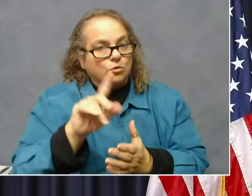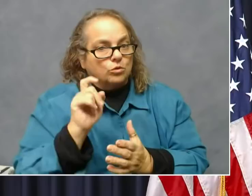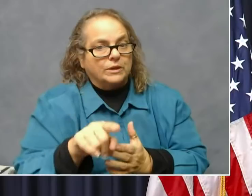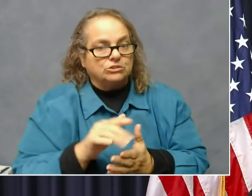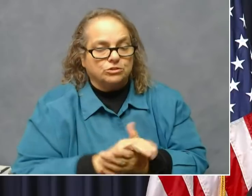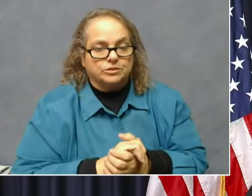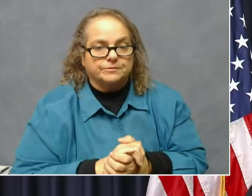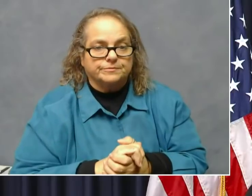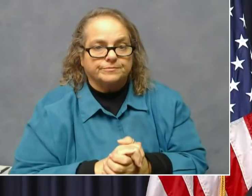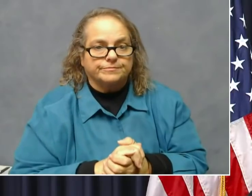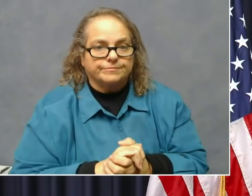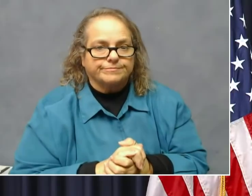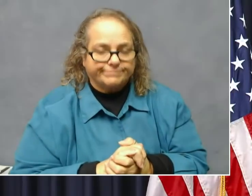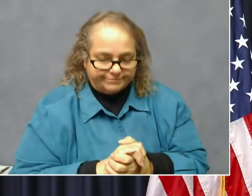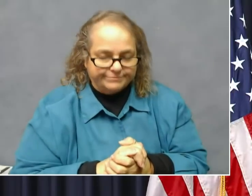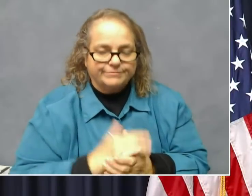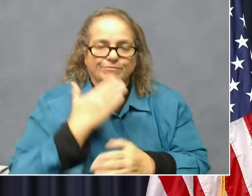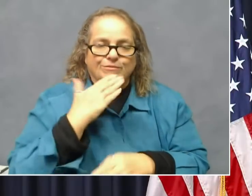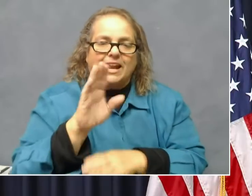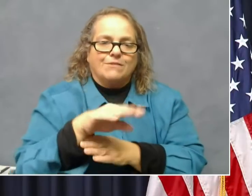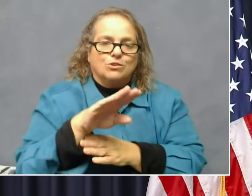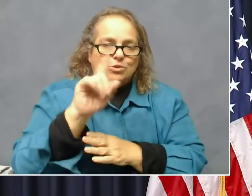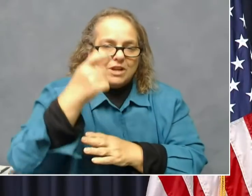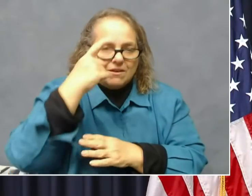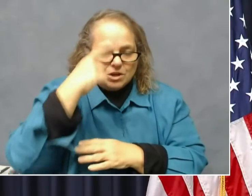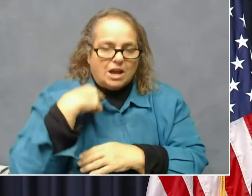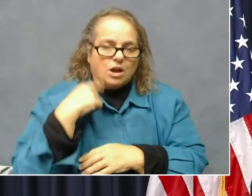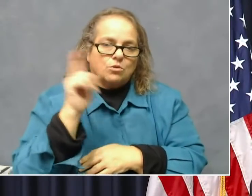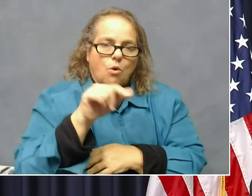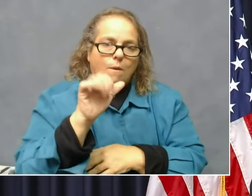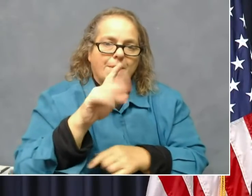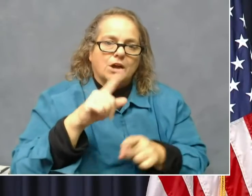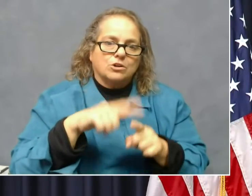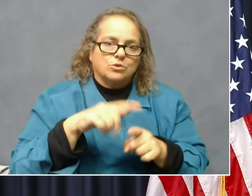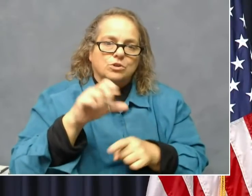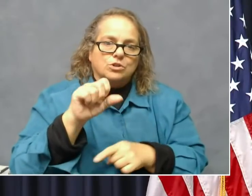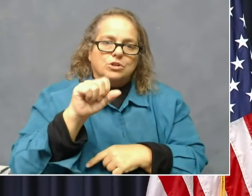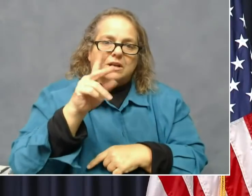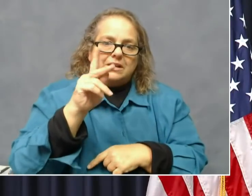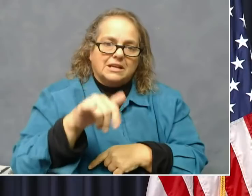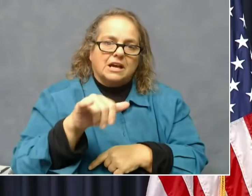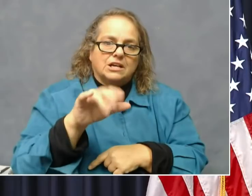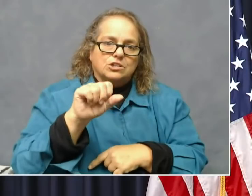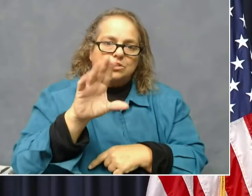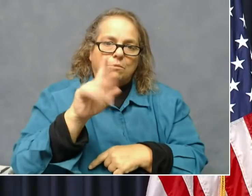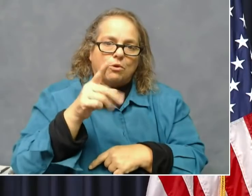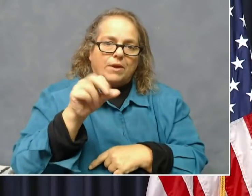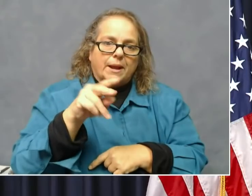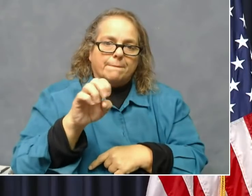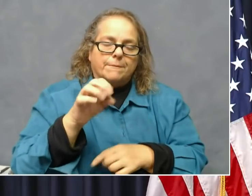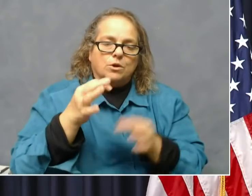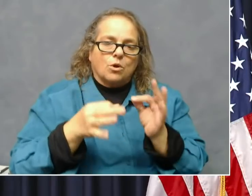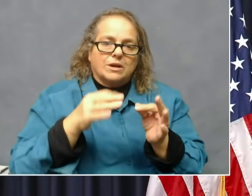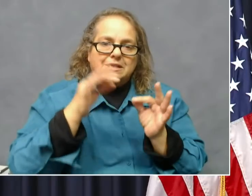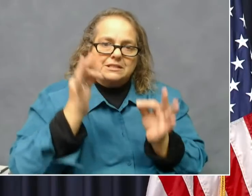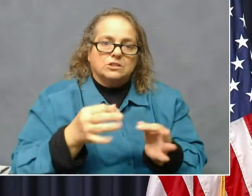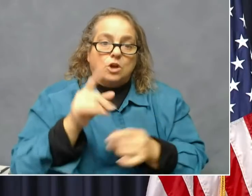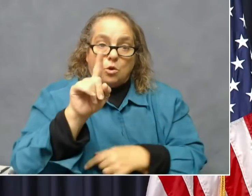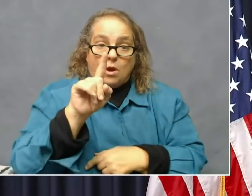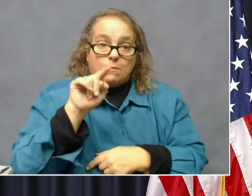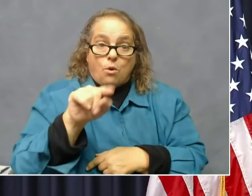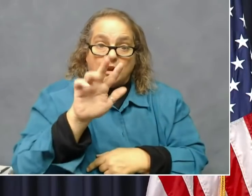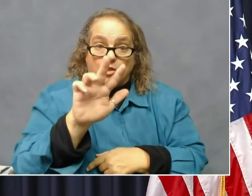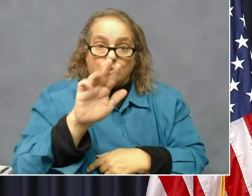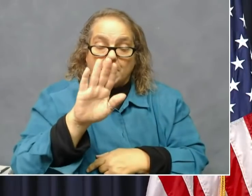Good afternoon, Governor. I want to go back to the Supreme Court, Kentucky Supreme Court decision. $1.3 billion, that's